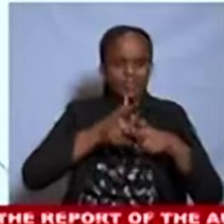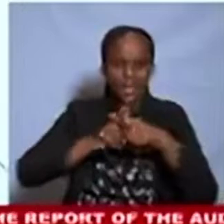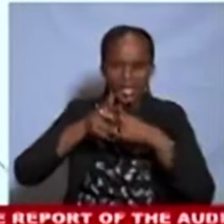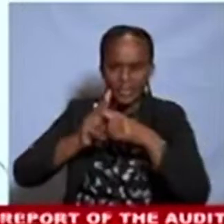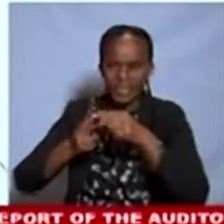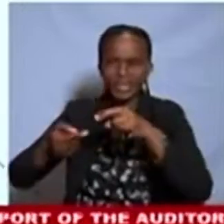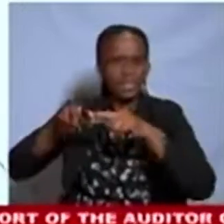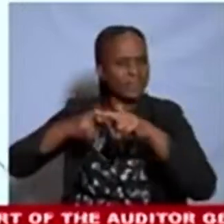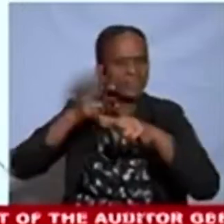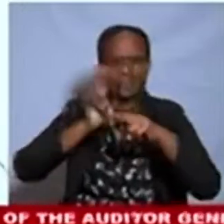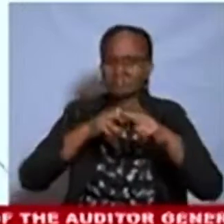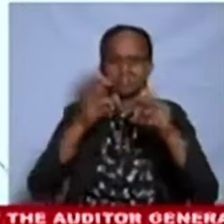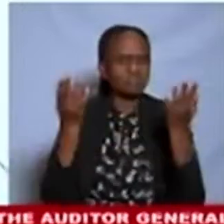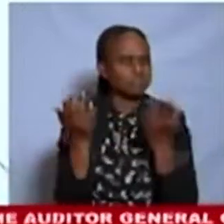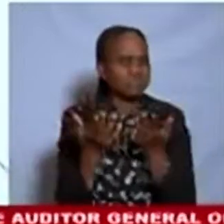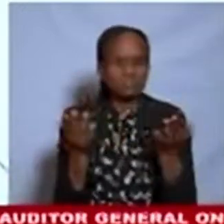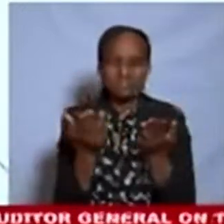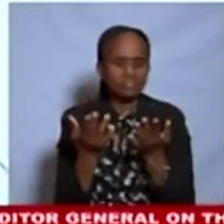the